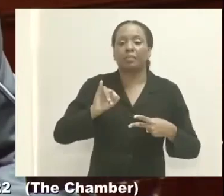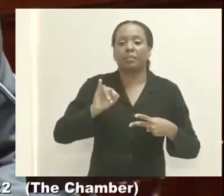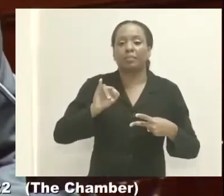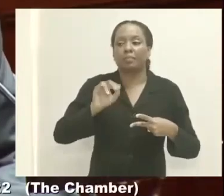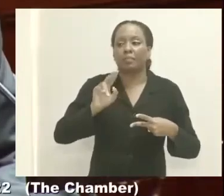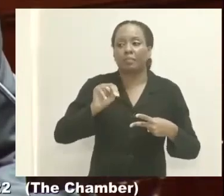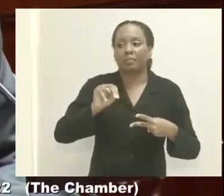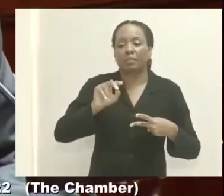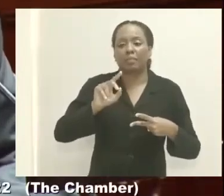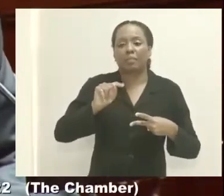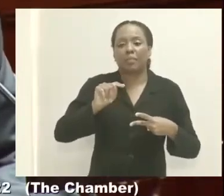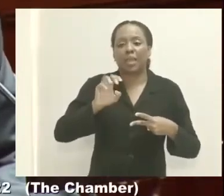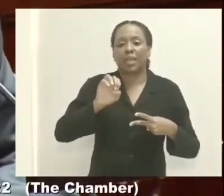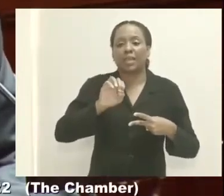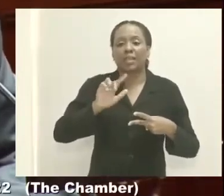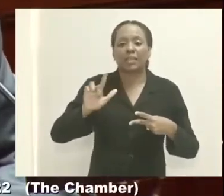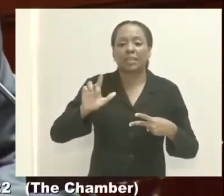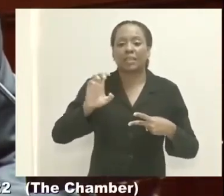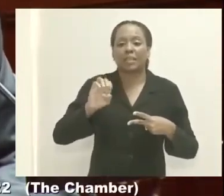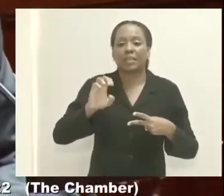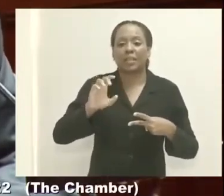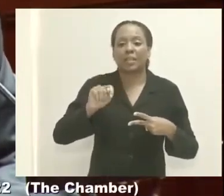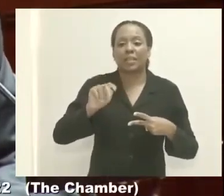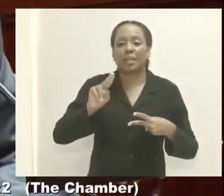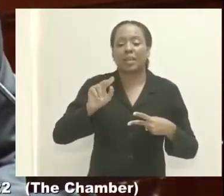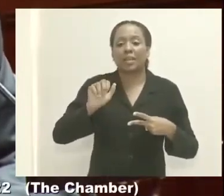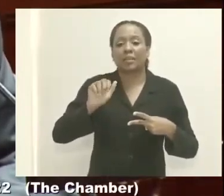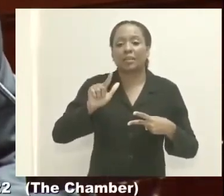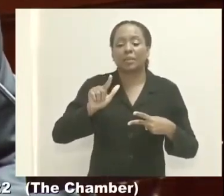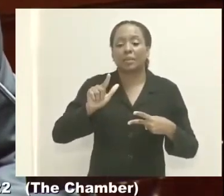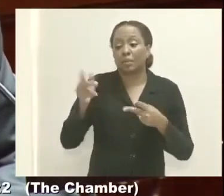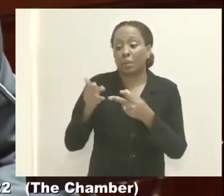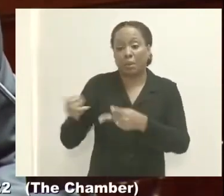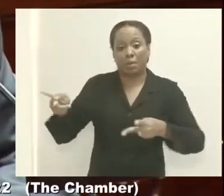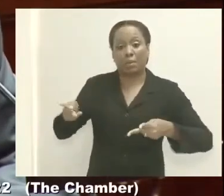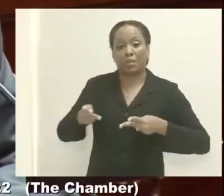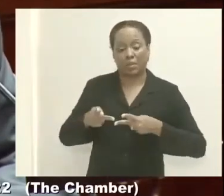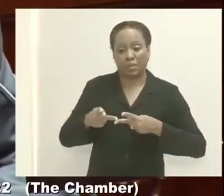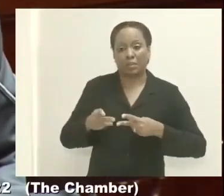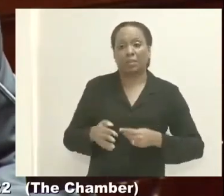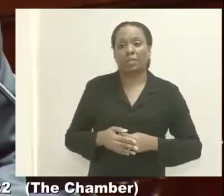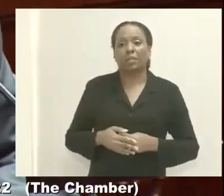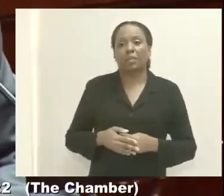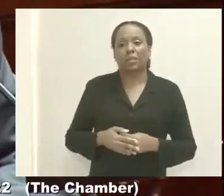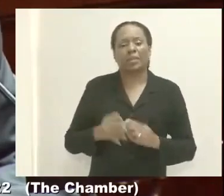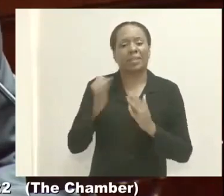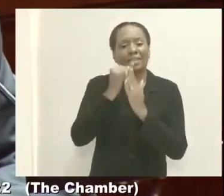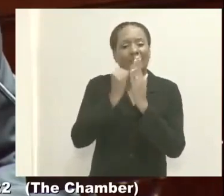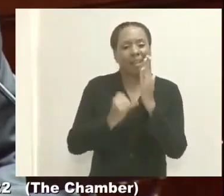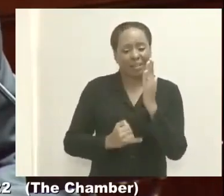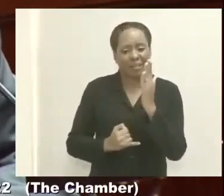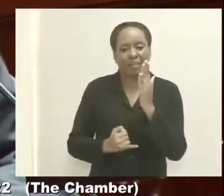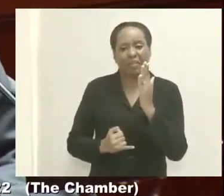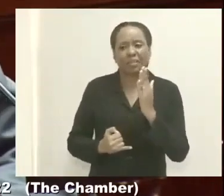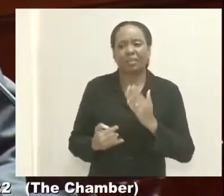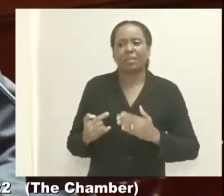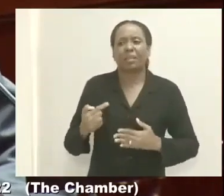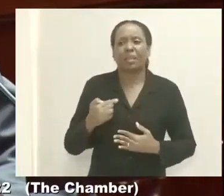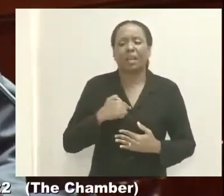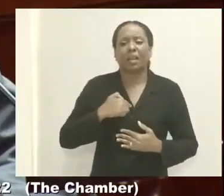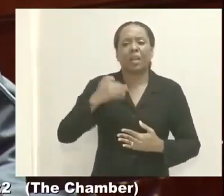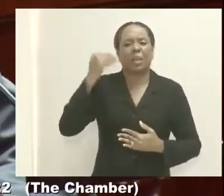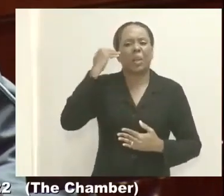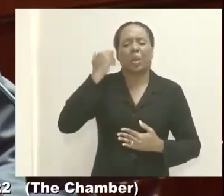industrial designs. I believe I am correct in saying that we haven't really